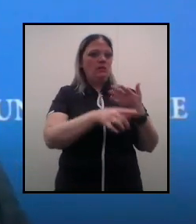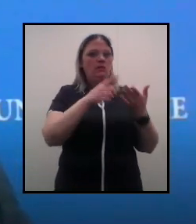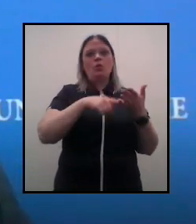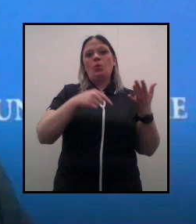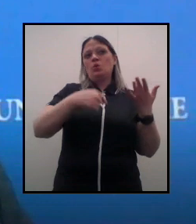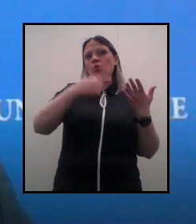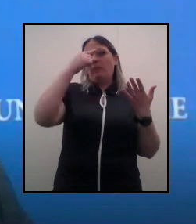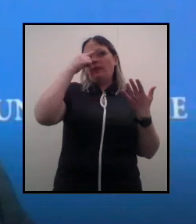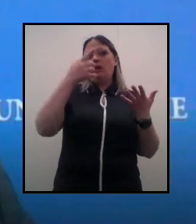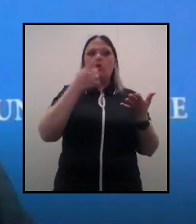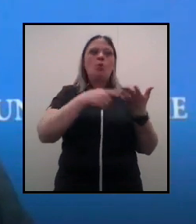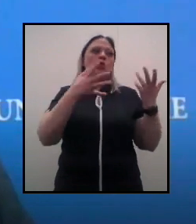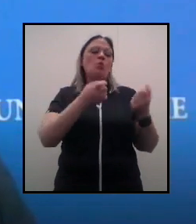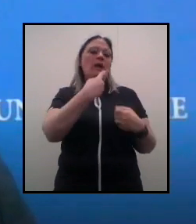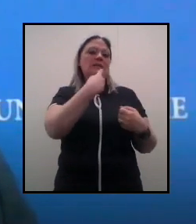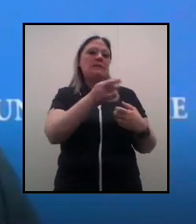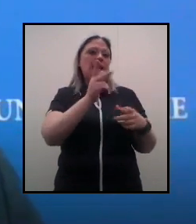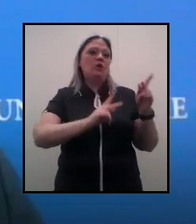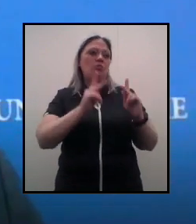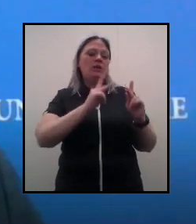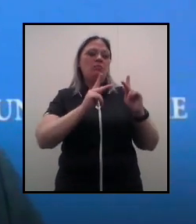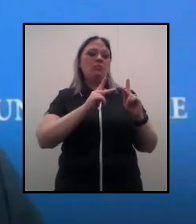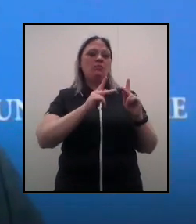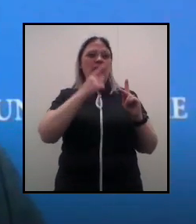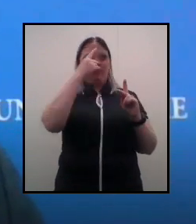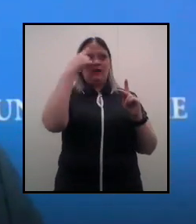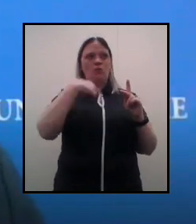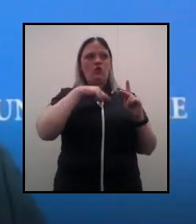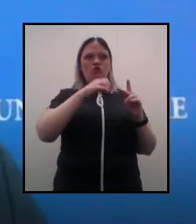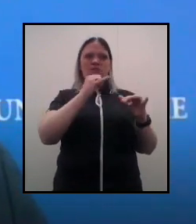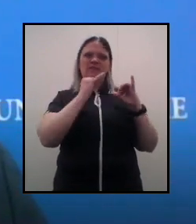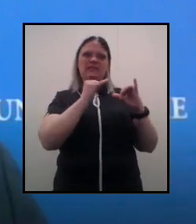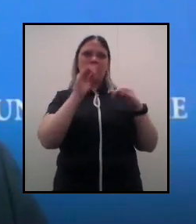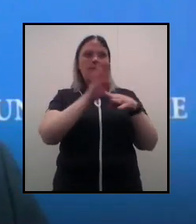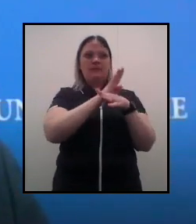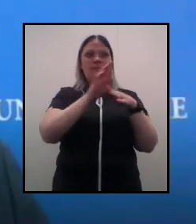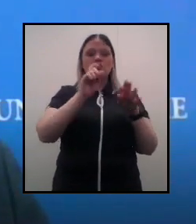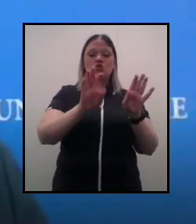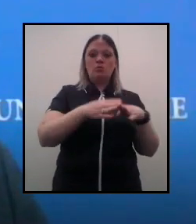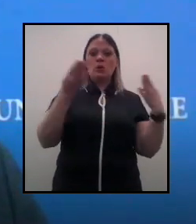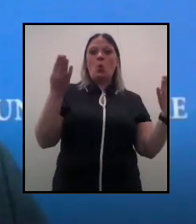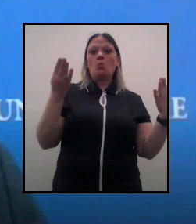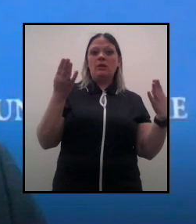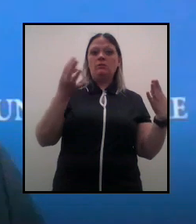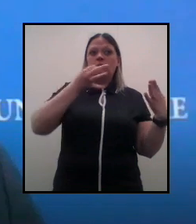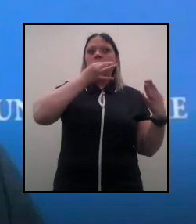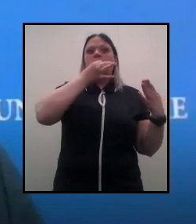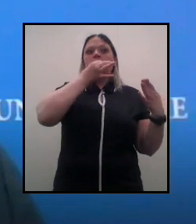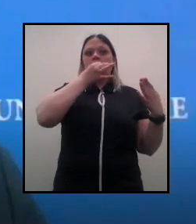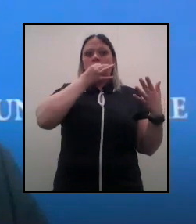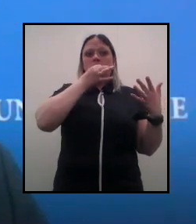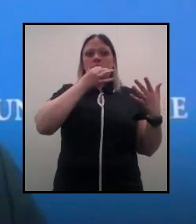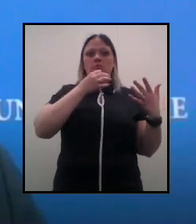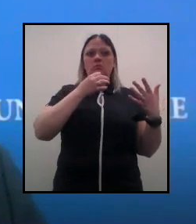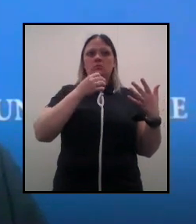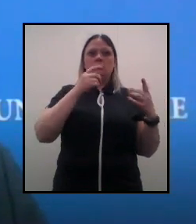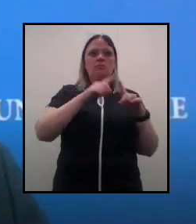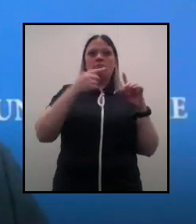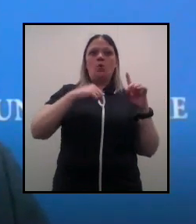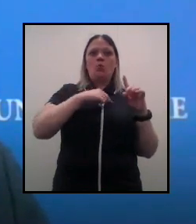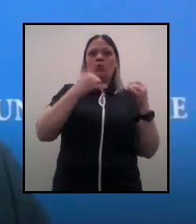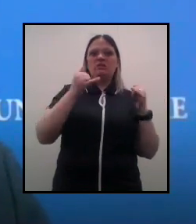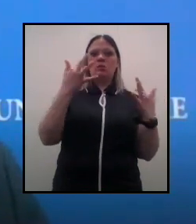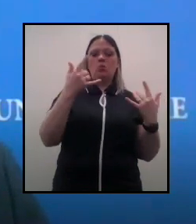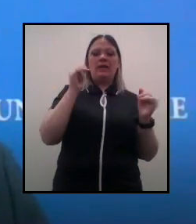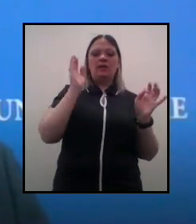say to people who might consider driving down there to go to businesses as they open while we're still waiting for our reopening